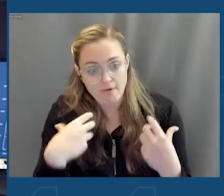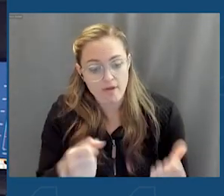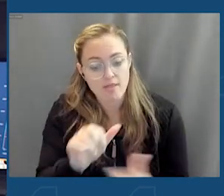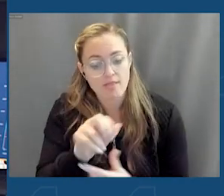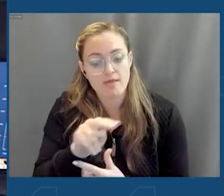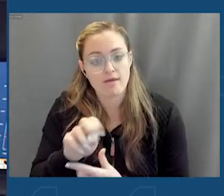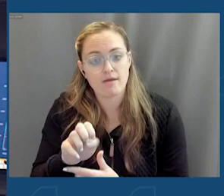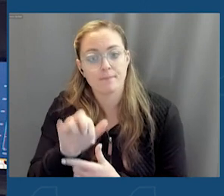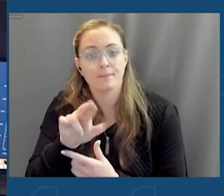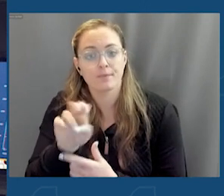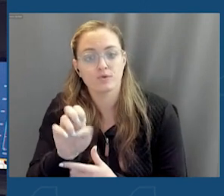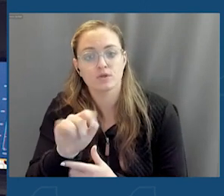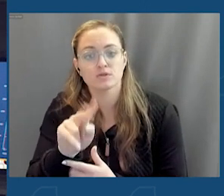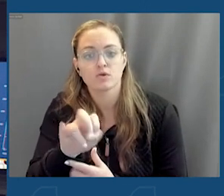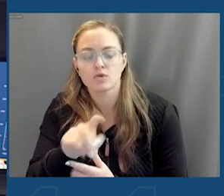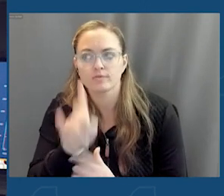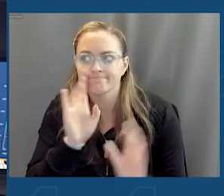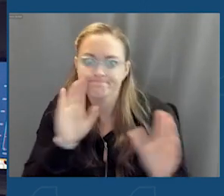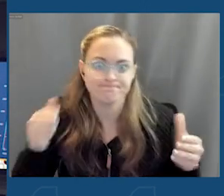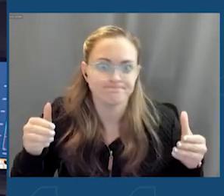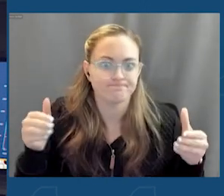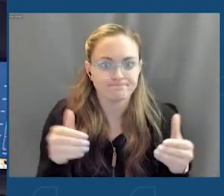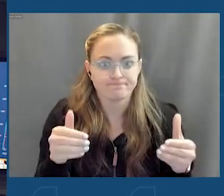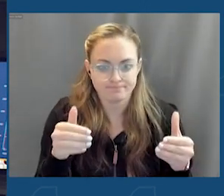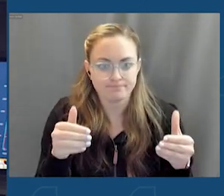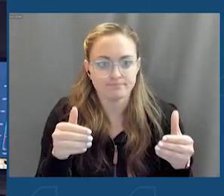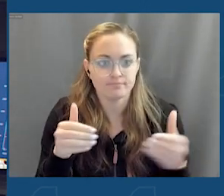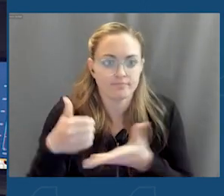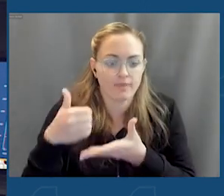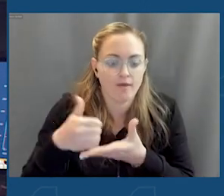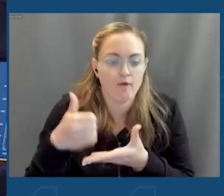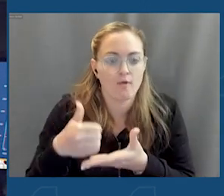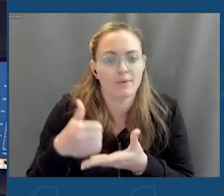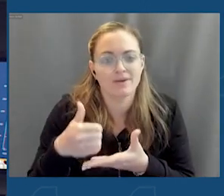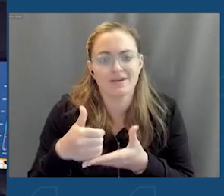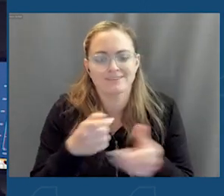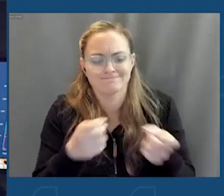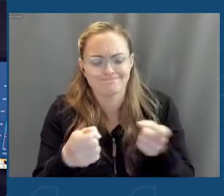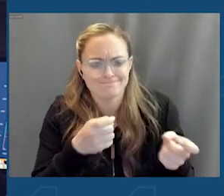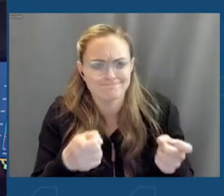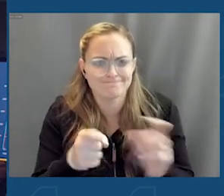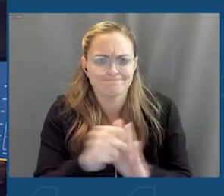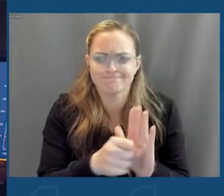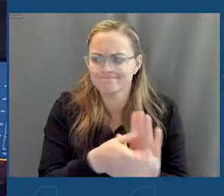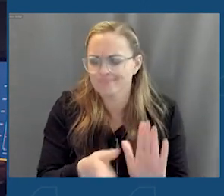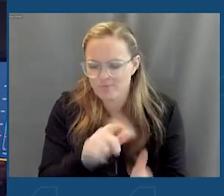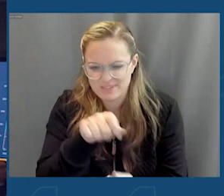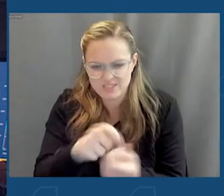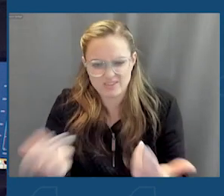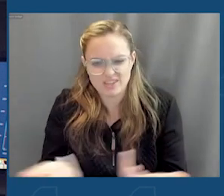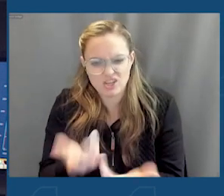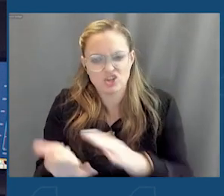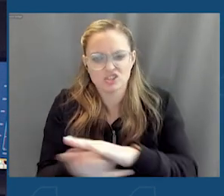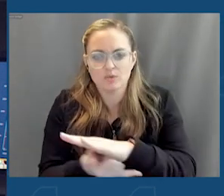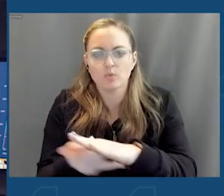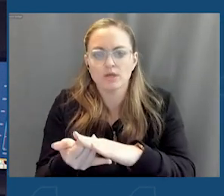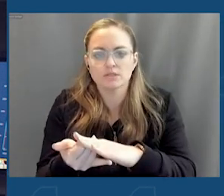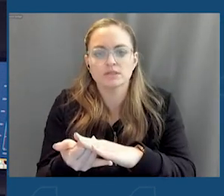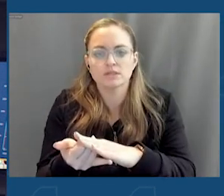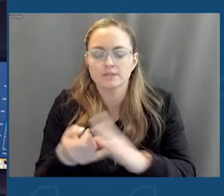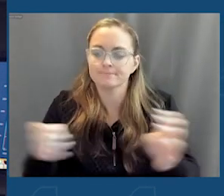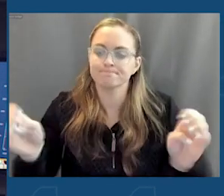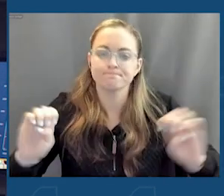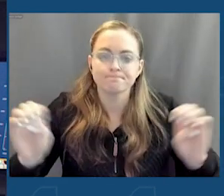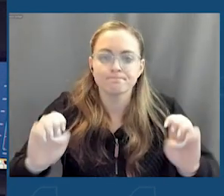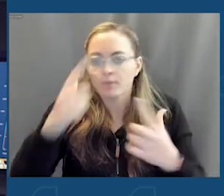who has been laser focused on helping us deal with statewide, but in particular here in our subways, the crisis of